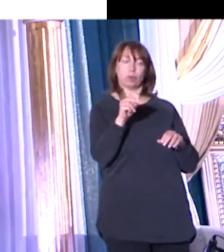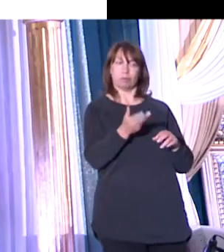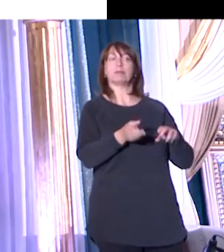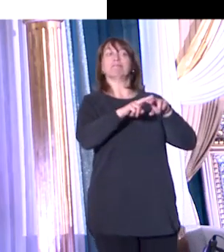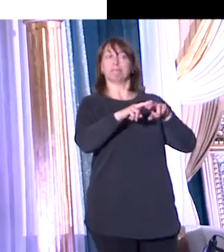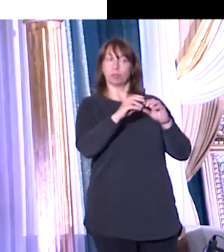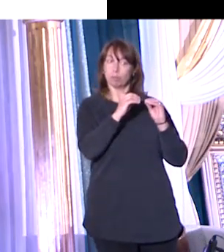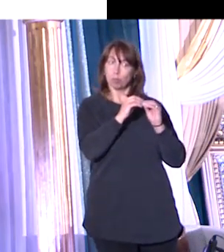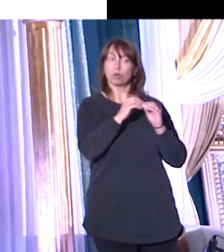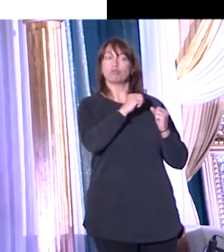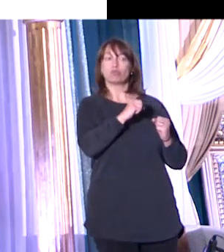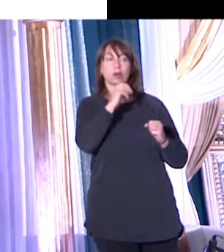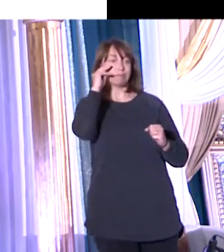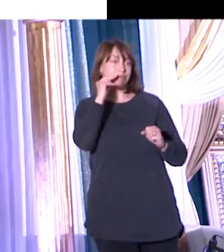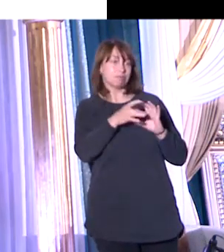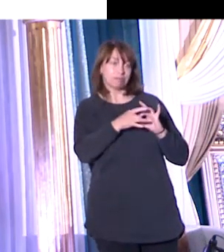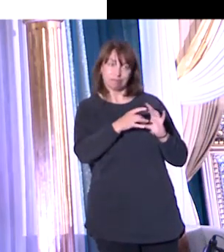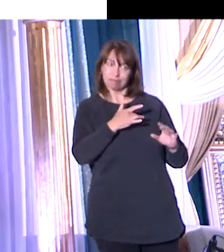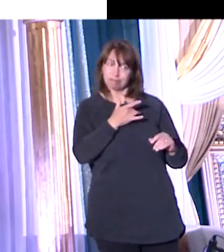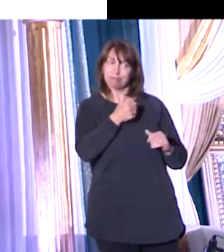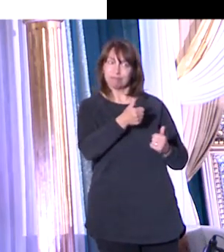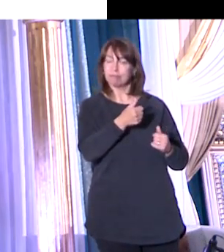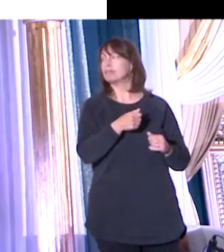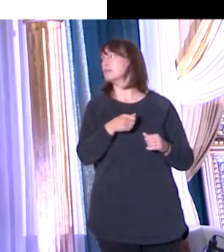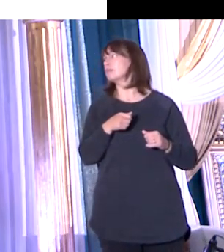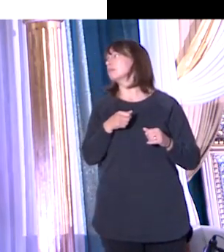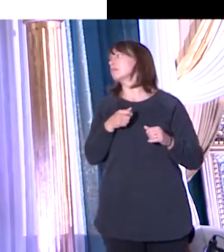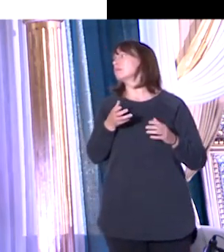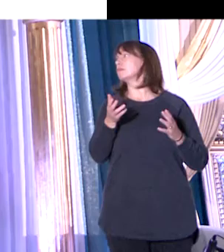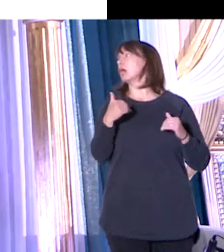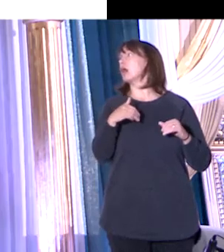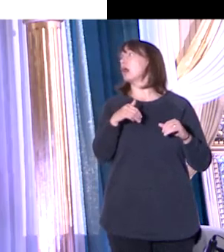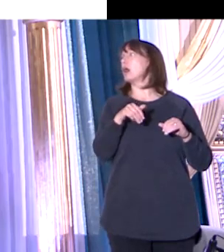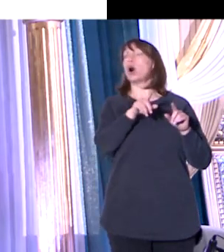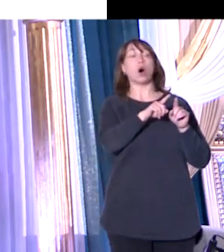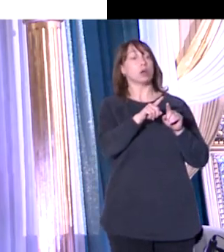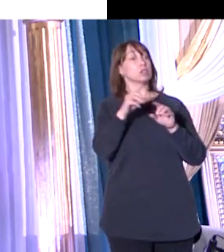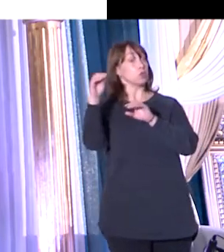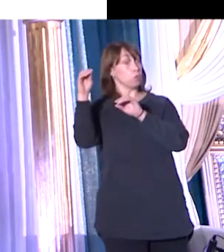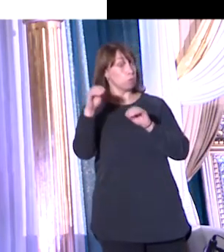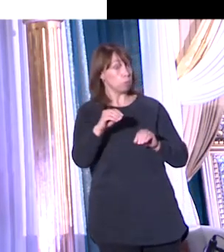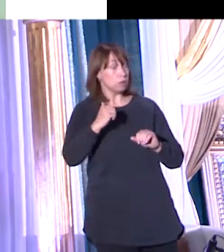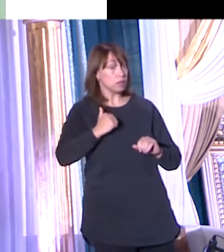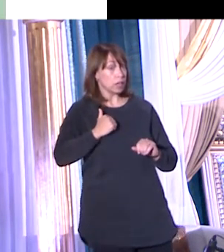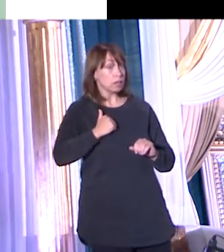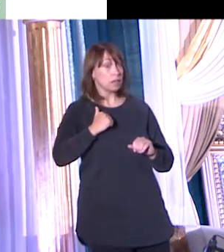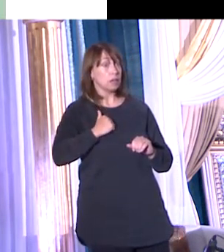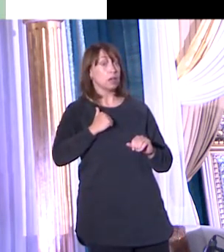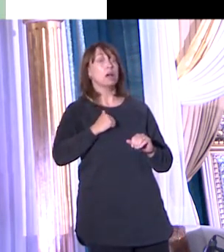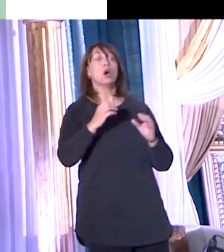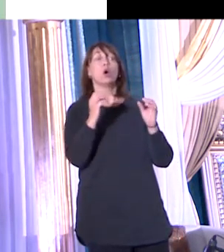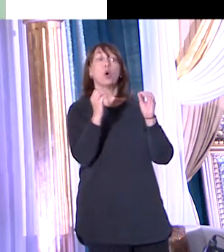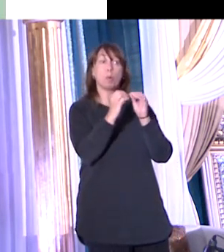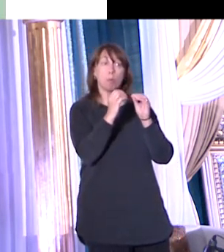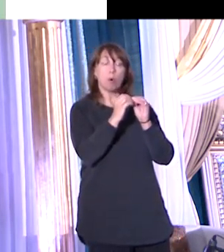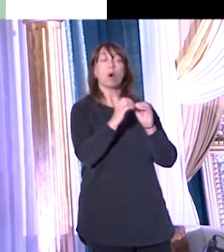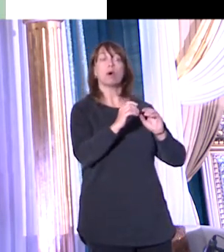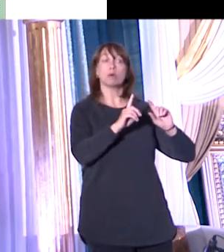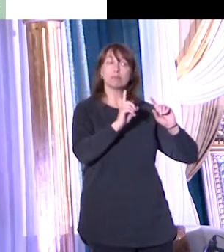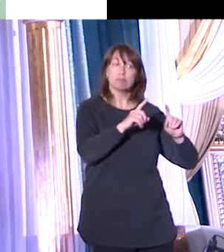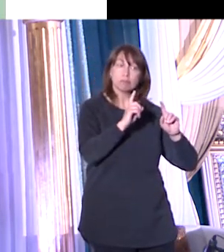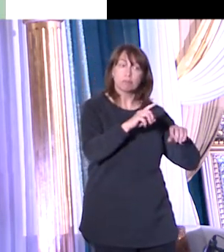suggest that the extent of religious observance is actually strengthening a bit, or has over the past 10 years.